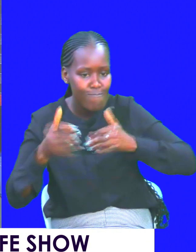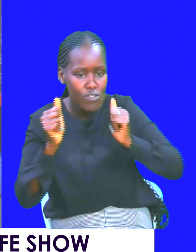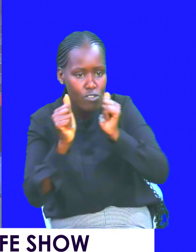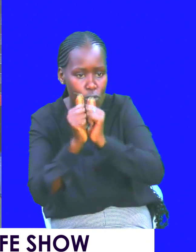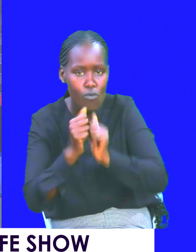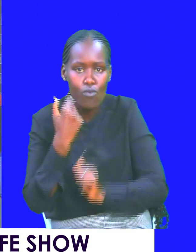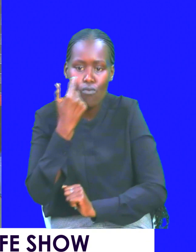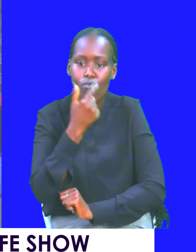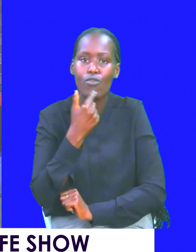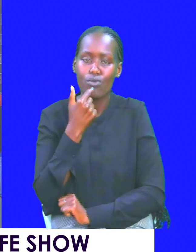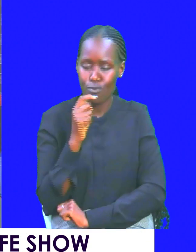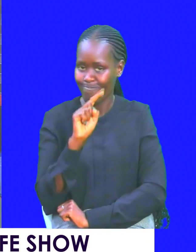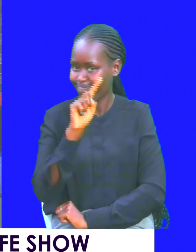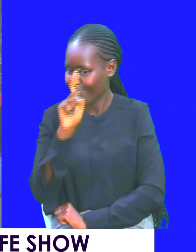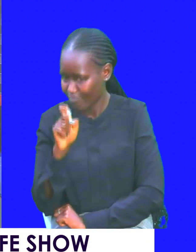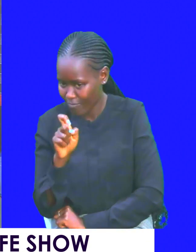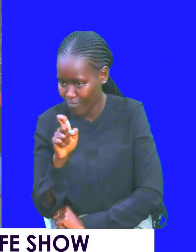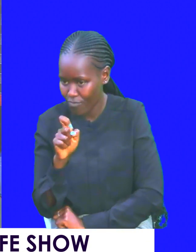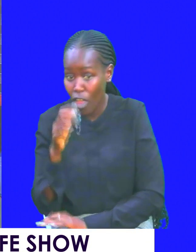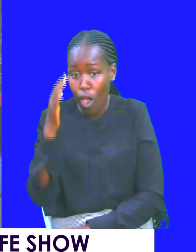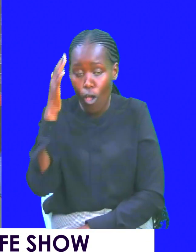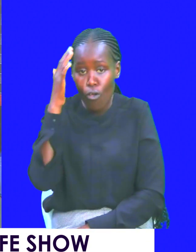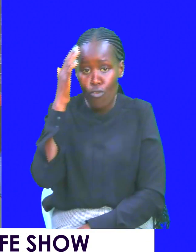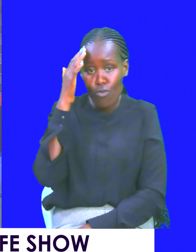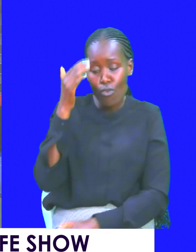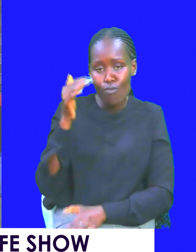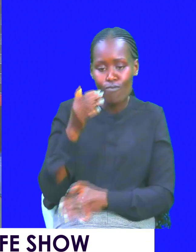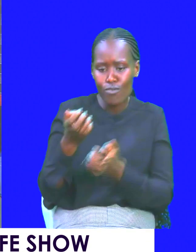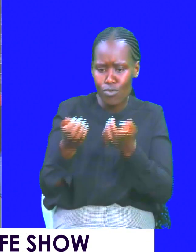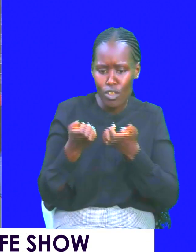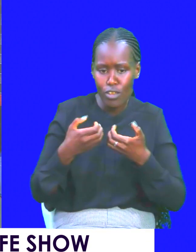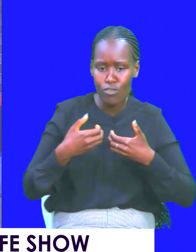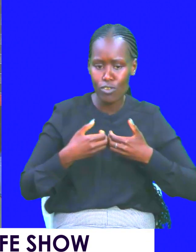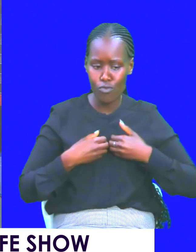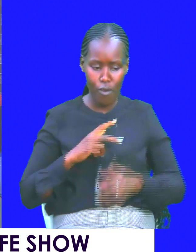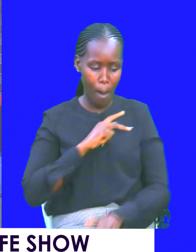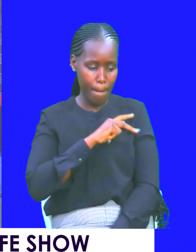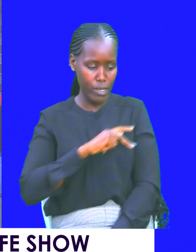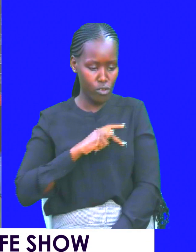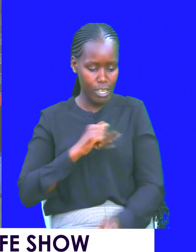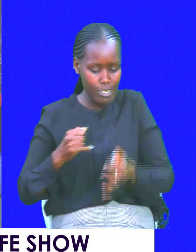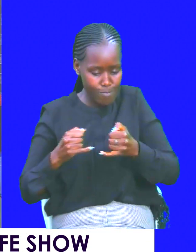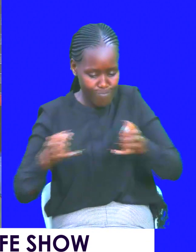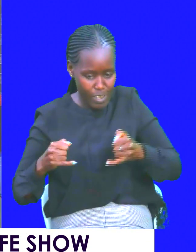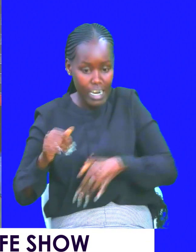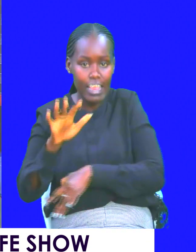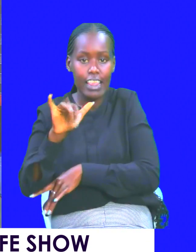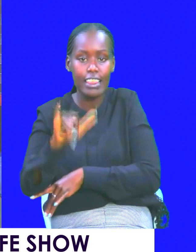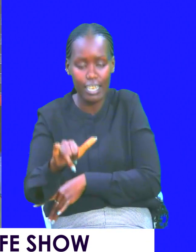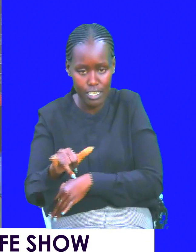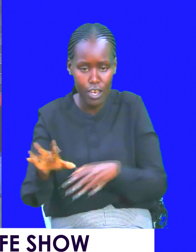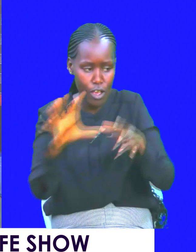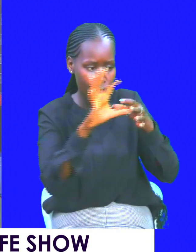Yeah. You need to form an identity on that line, on collaborations